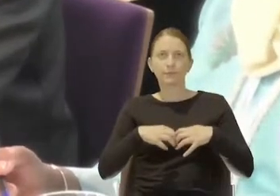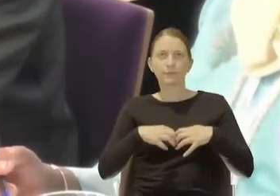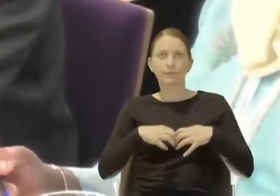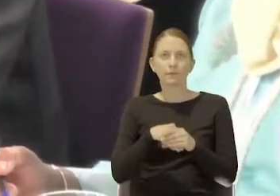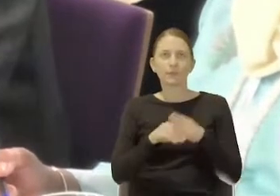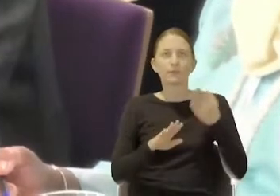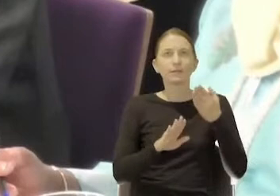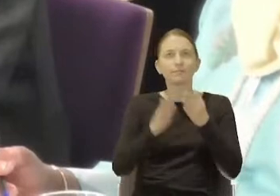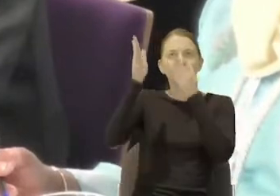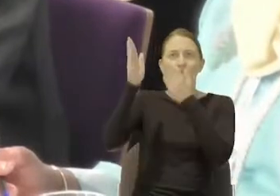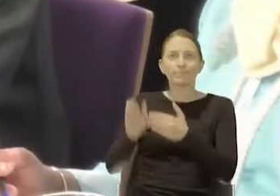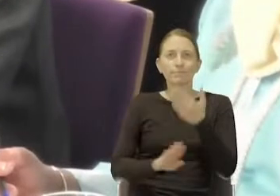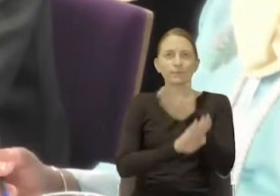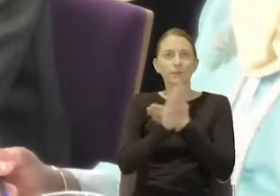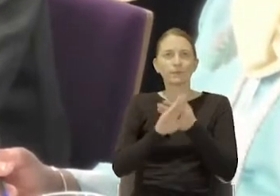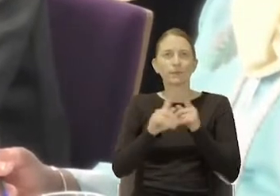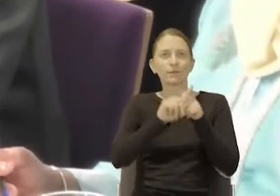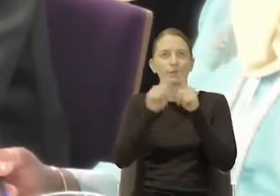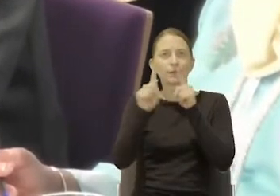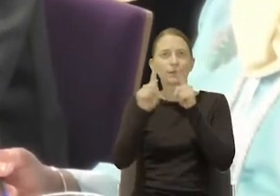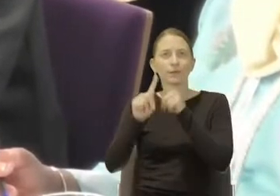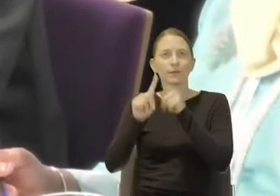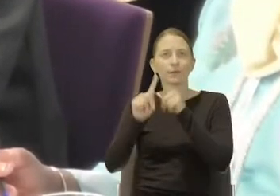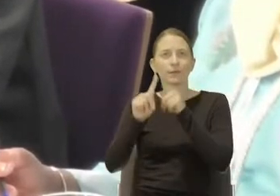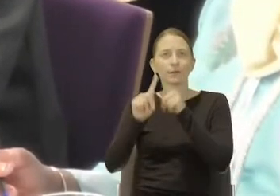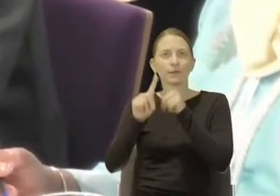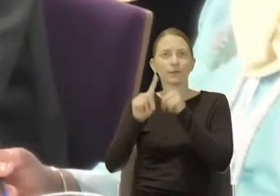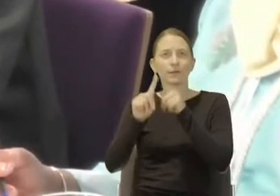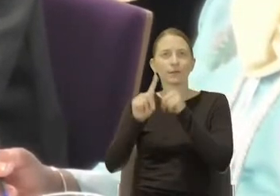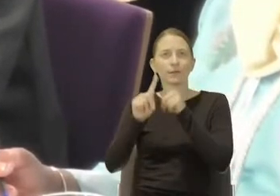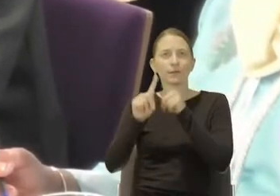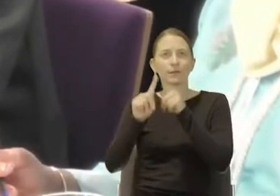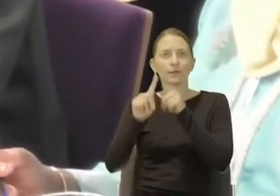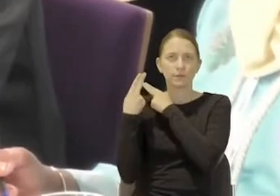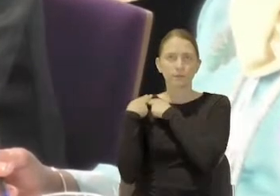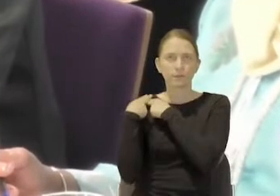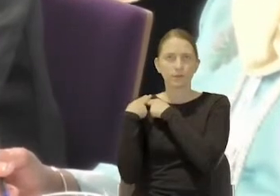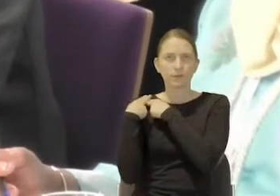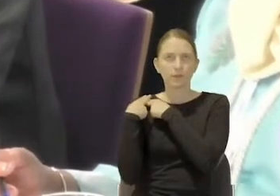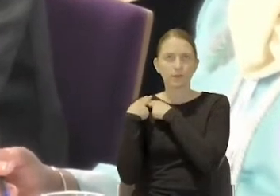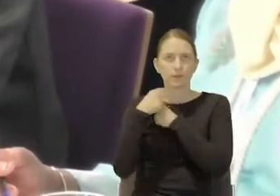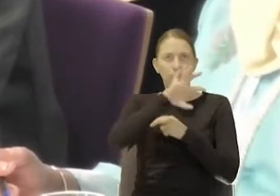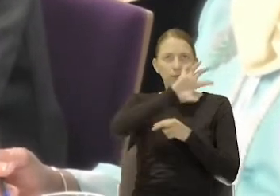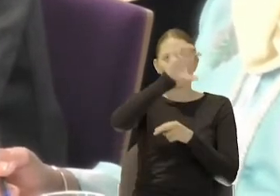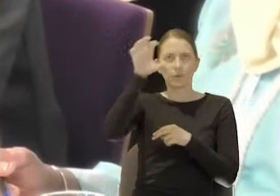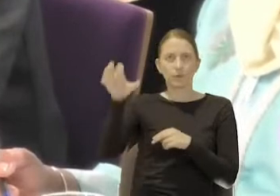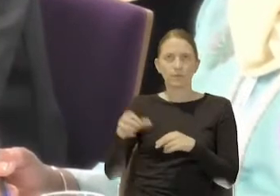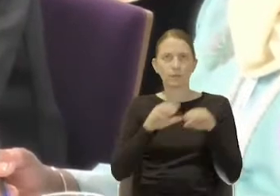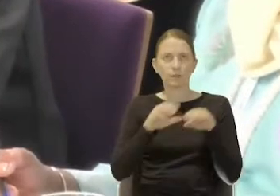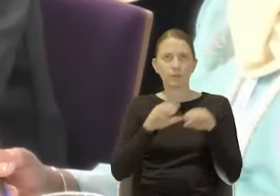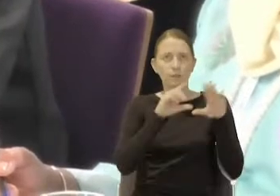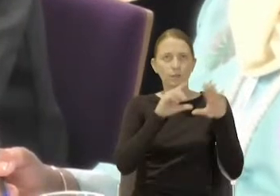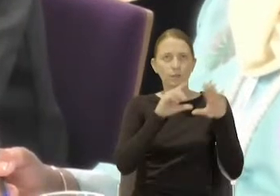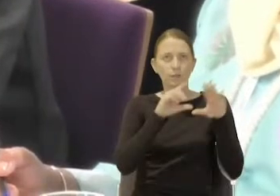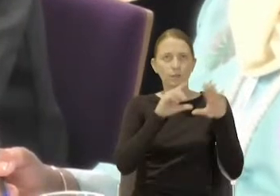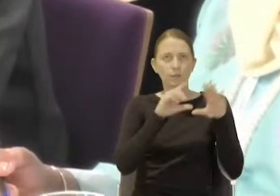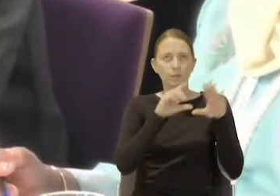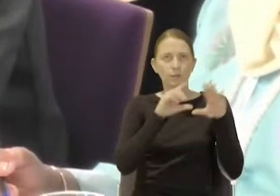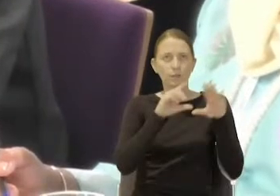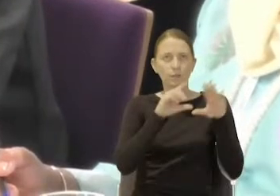along with statements from the Group of 77 and China, which is the largest intergovernmental group in New